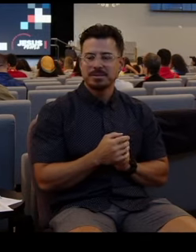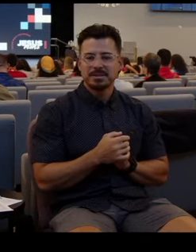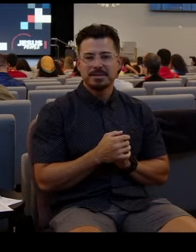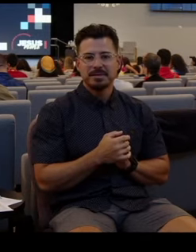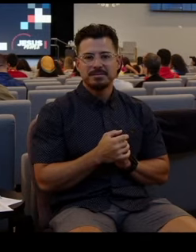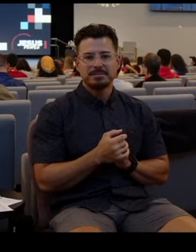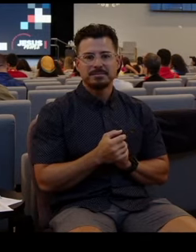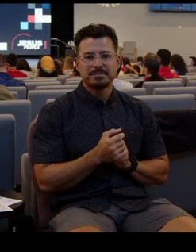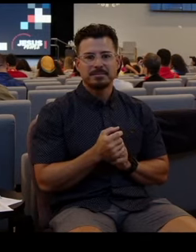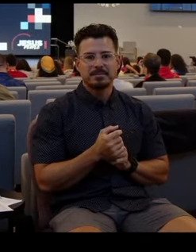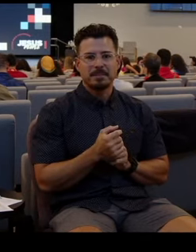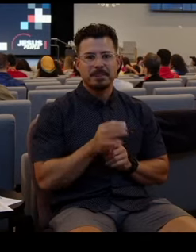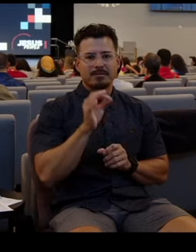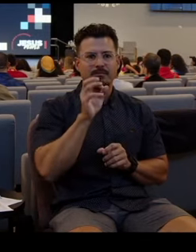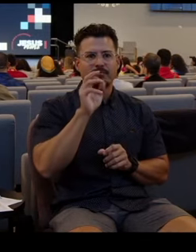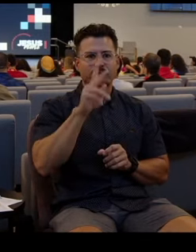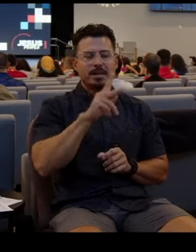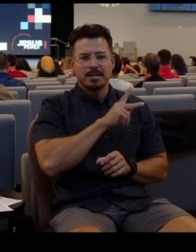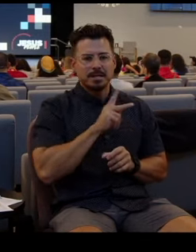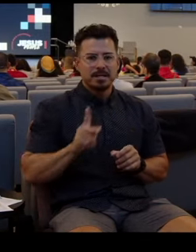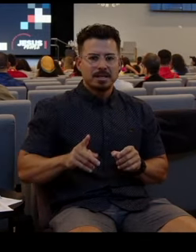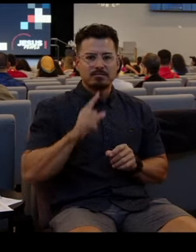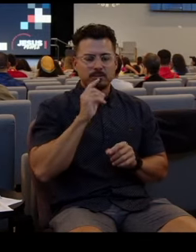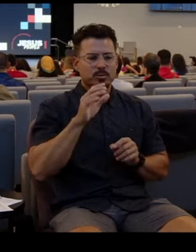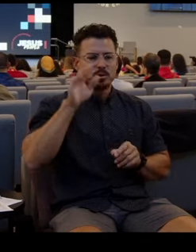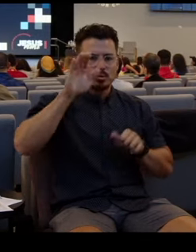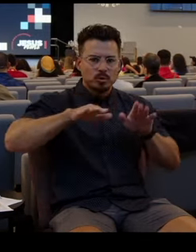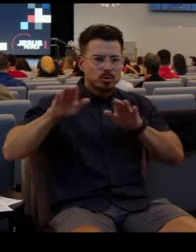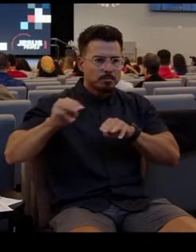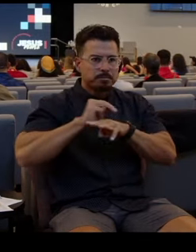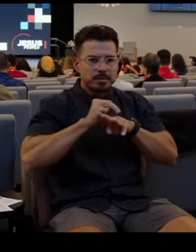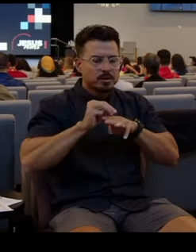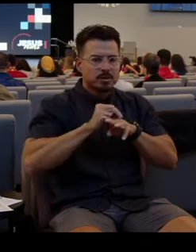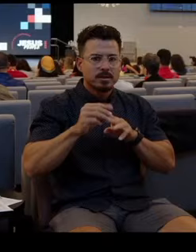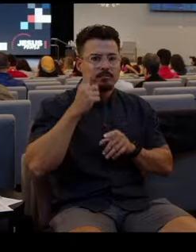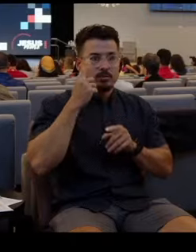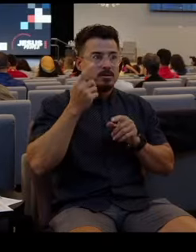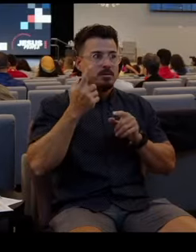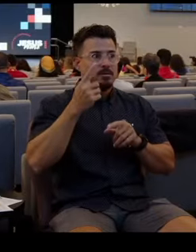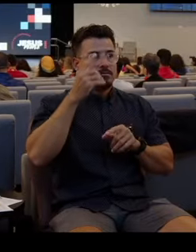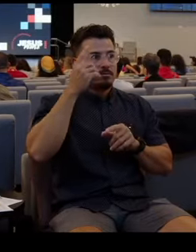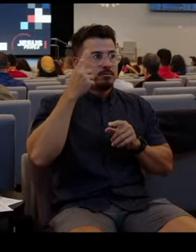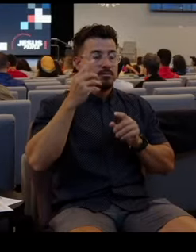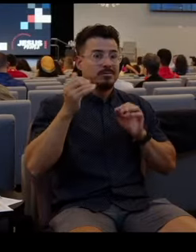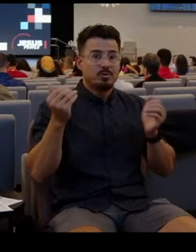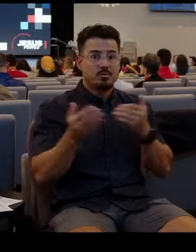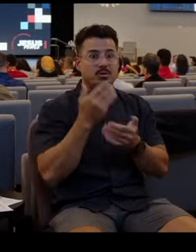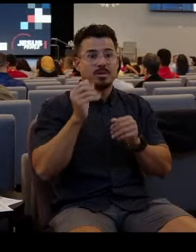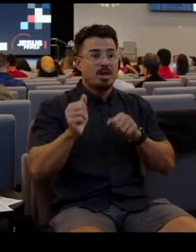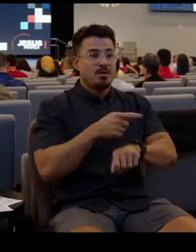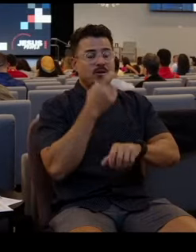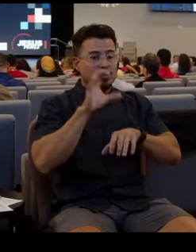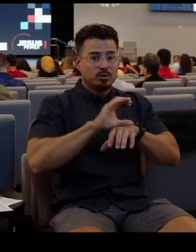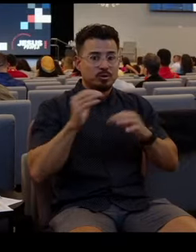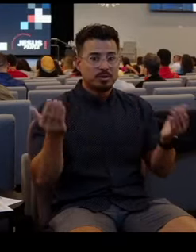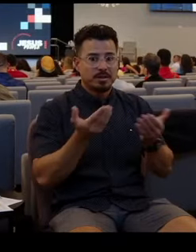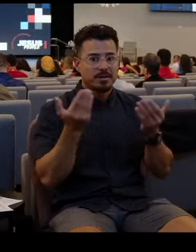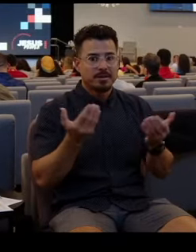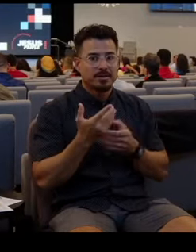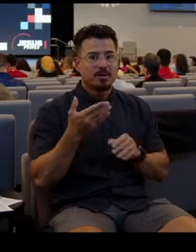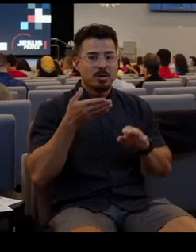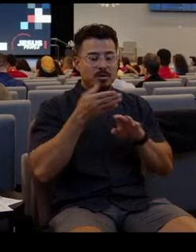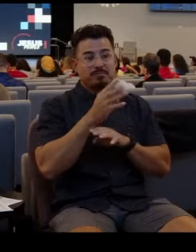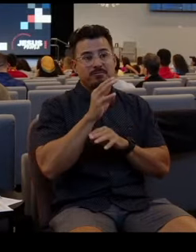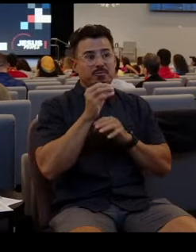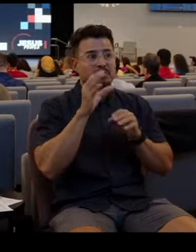they have been working with children's ministry for almost as long as the church has been around. It's amazing, and